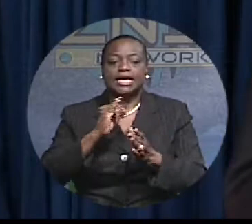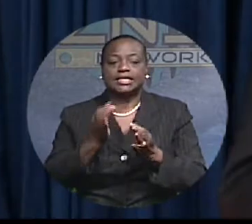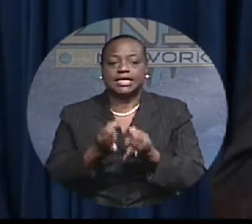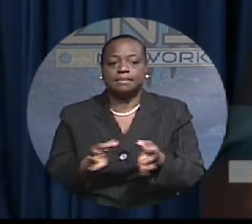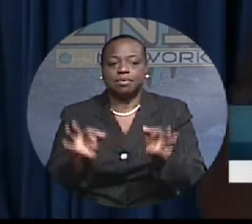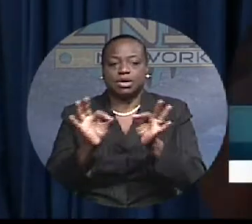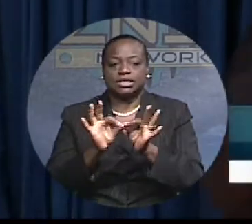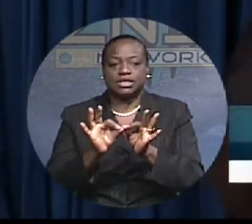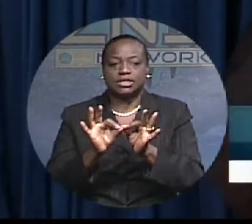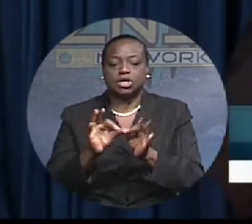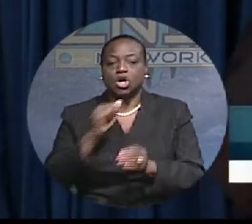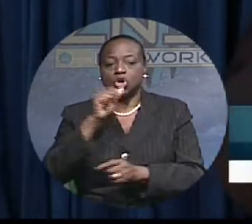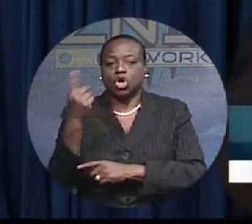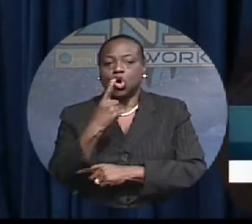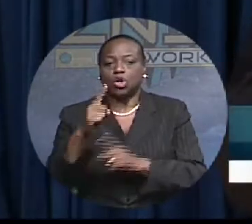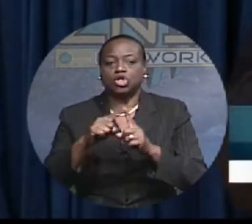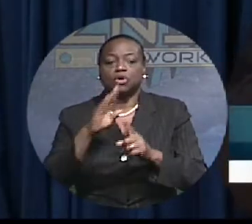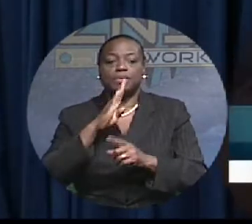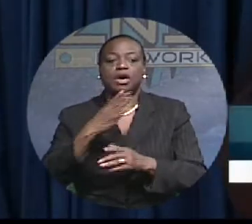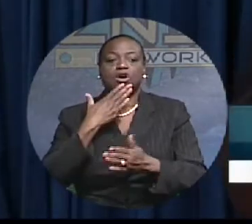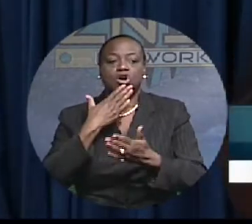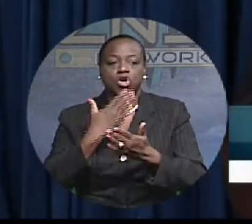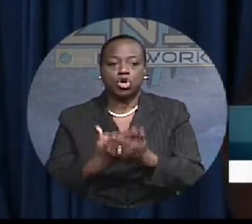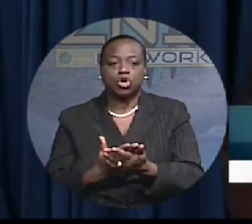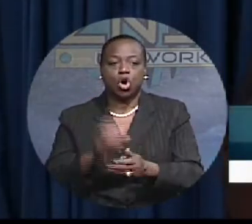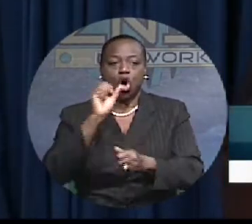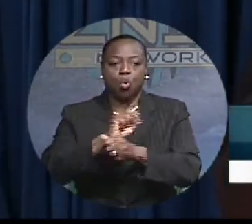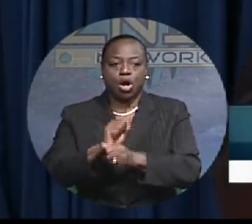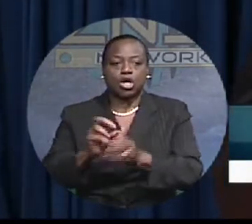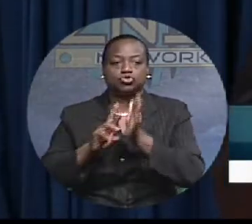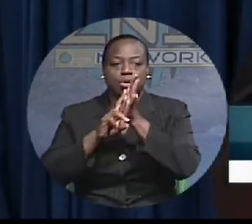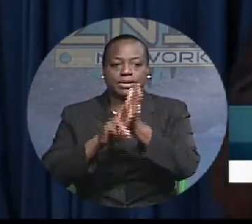not only to be a good workers' representative,